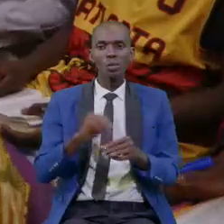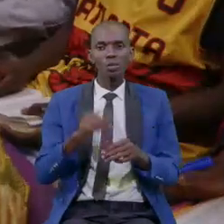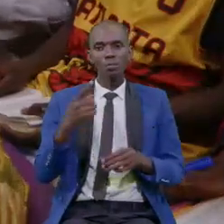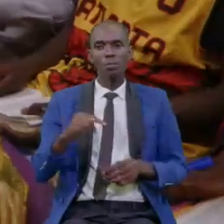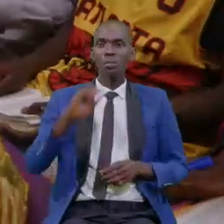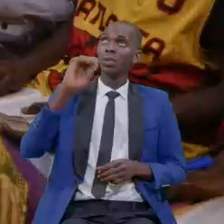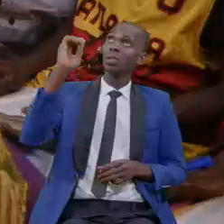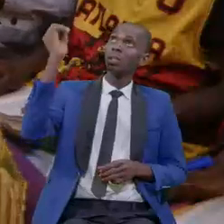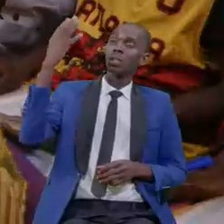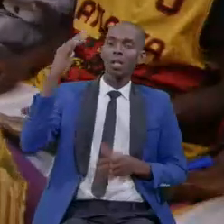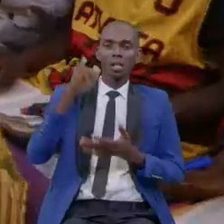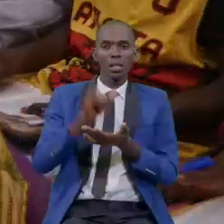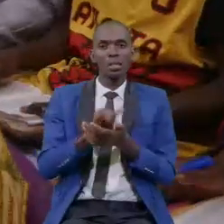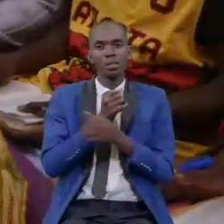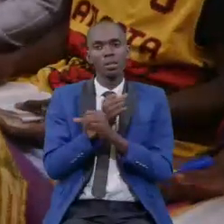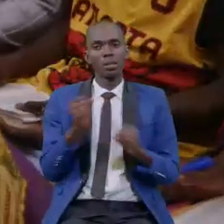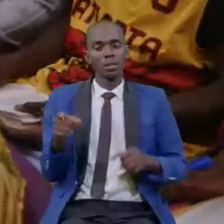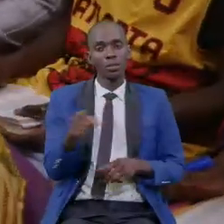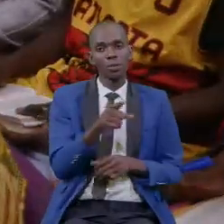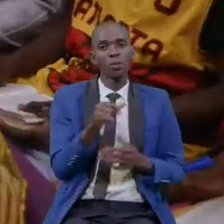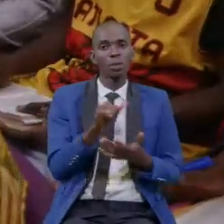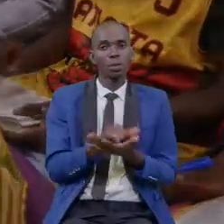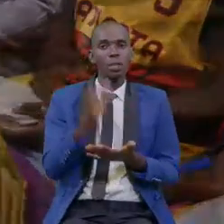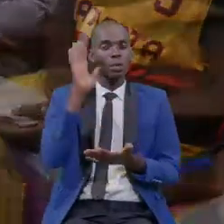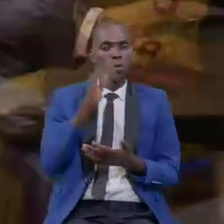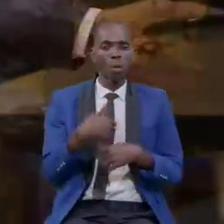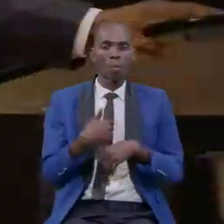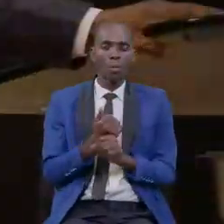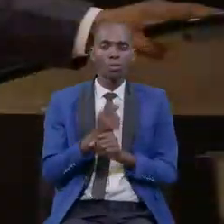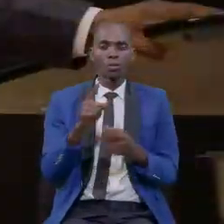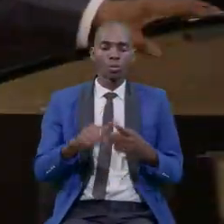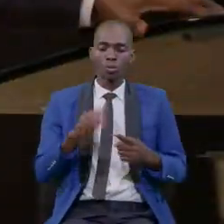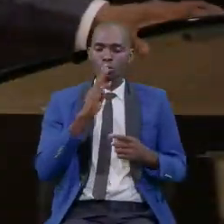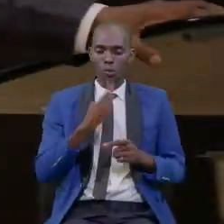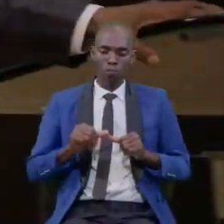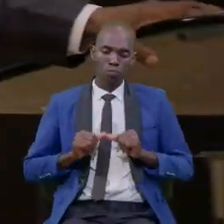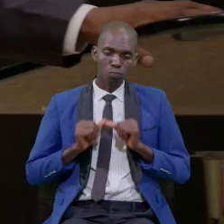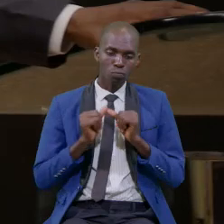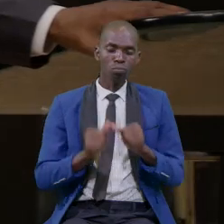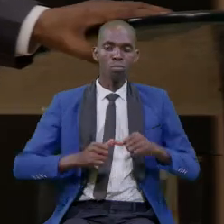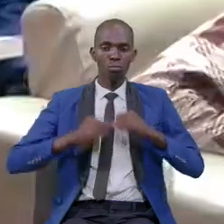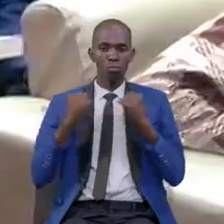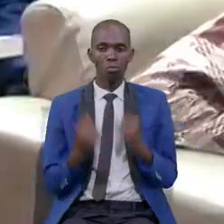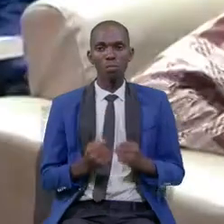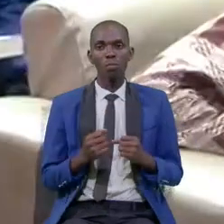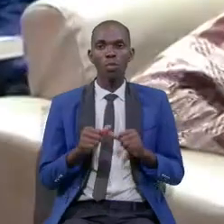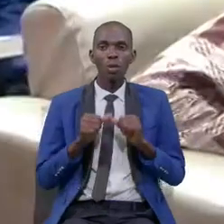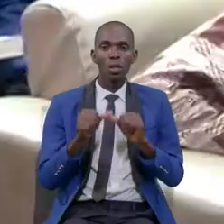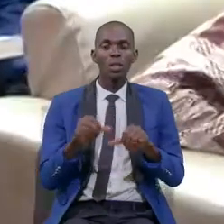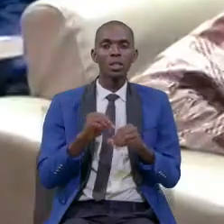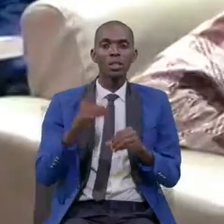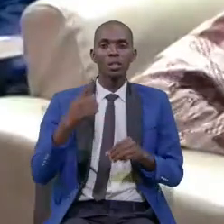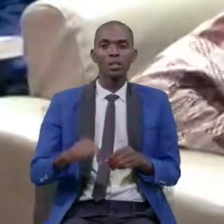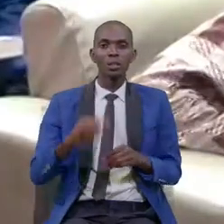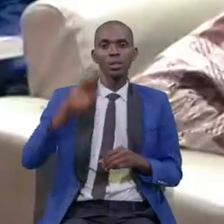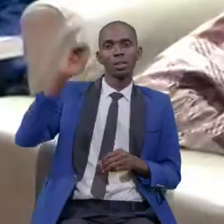grace that saved you, that will make you steadfast. Continue in the grace that brought you